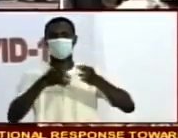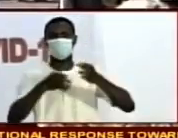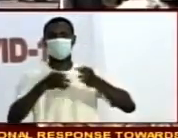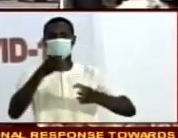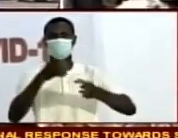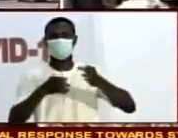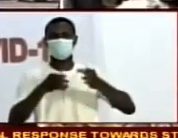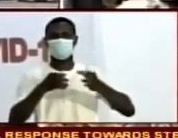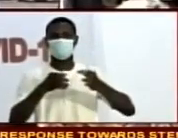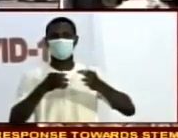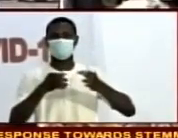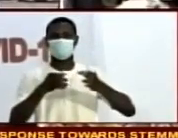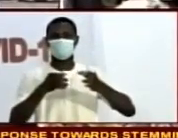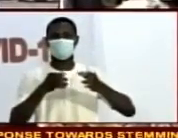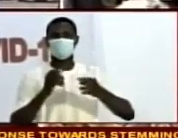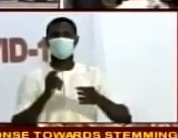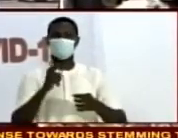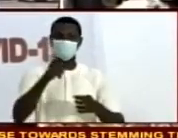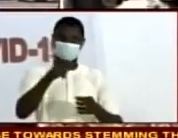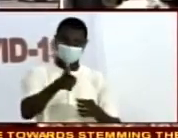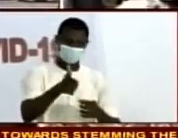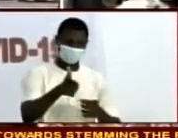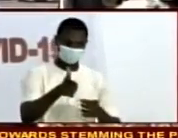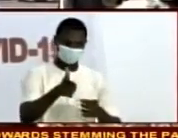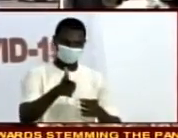and he was granted bail.